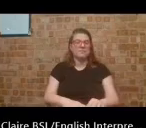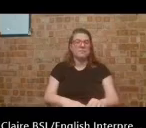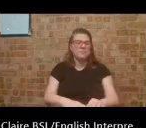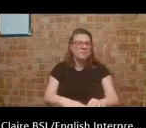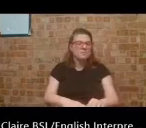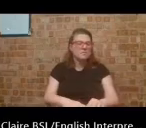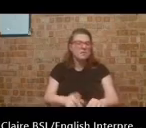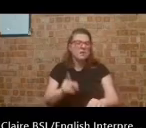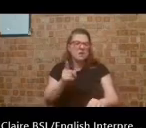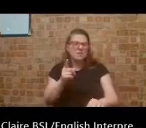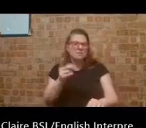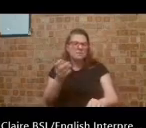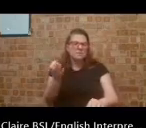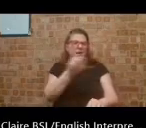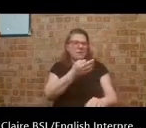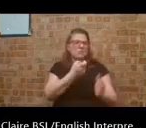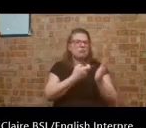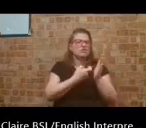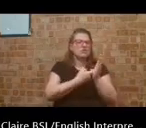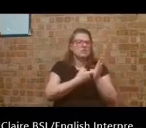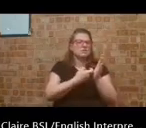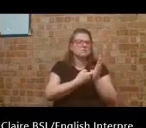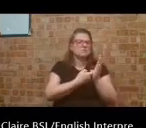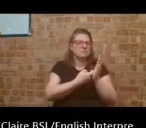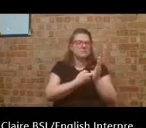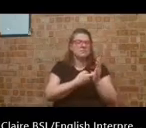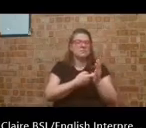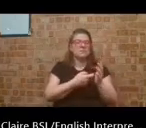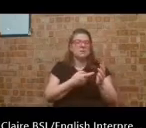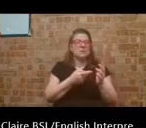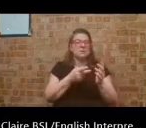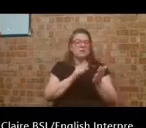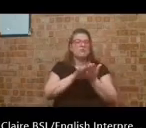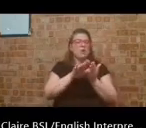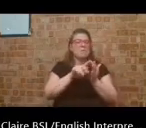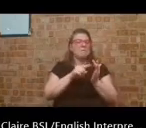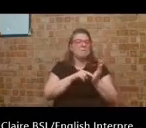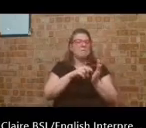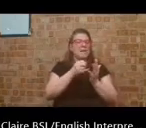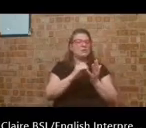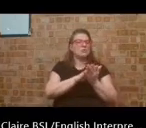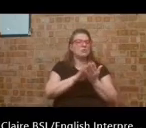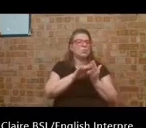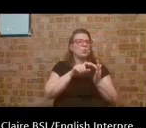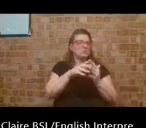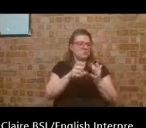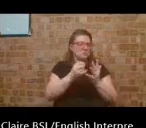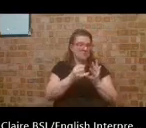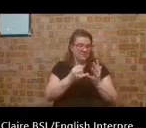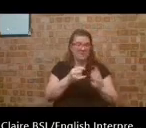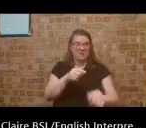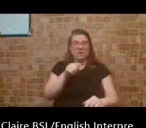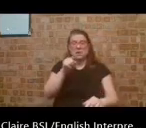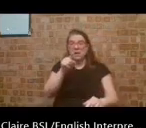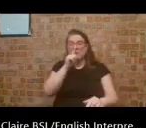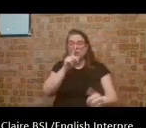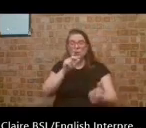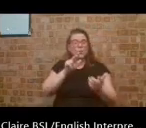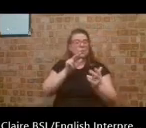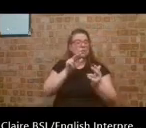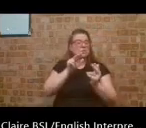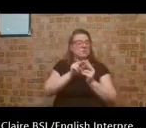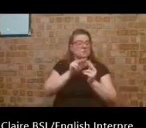Sorry, can I just come in on that one? If you've got Zoom on and you do the 3-finger triple tap for the screen curtain